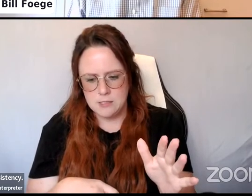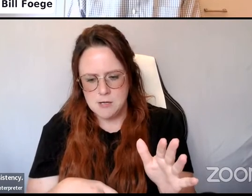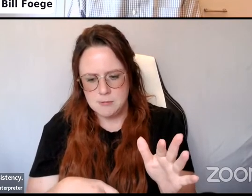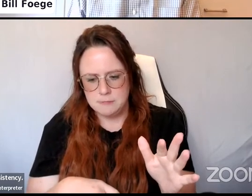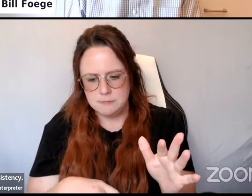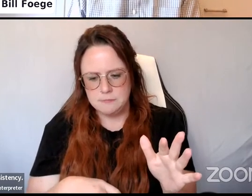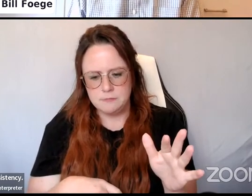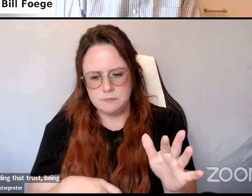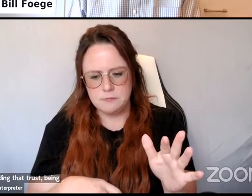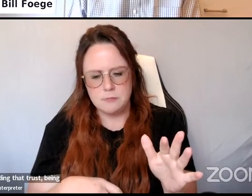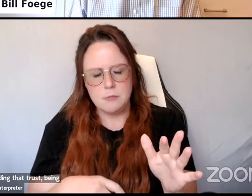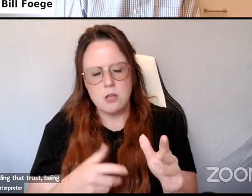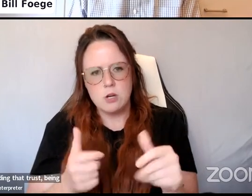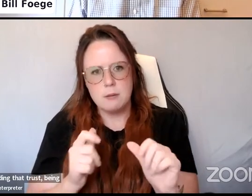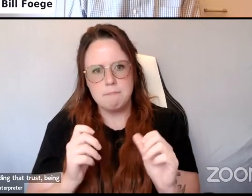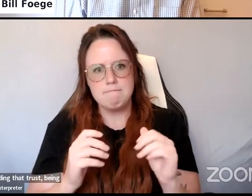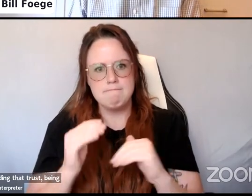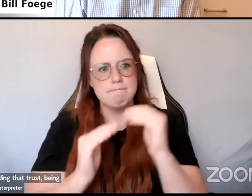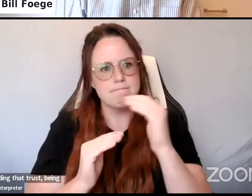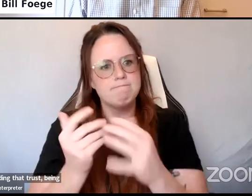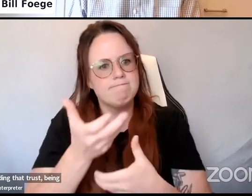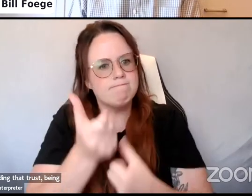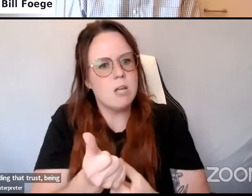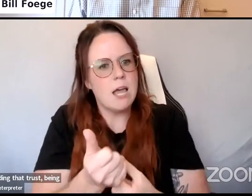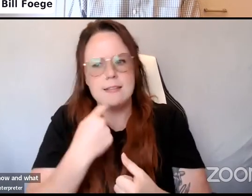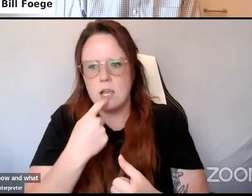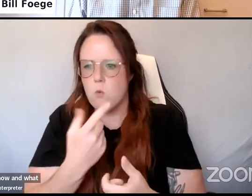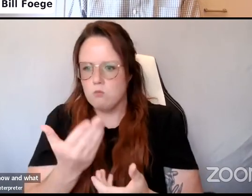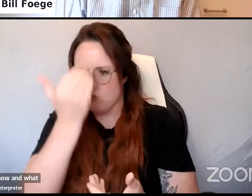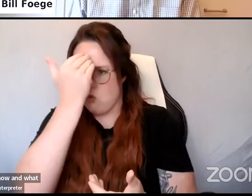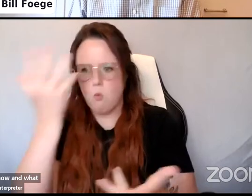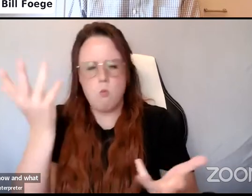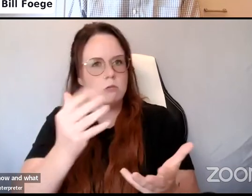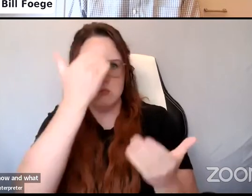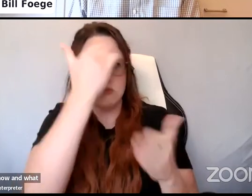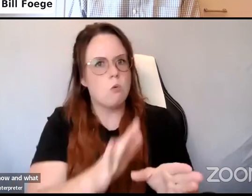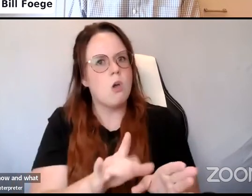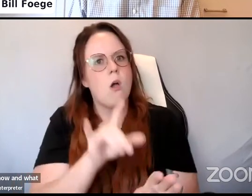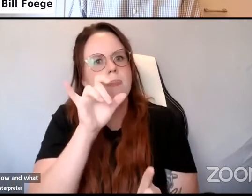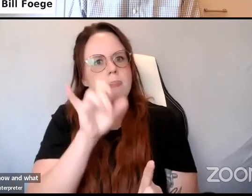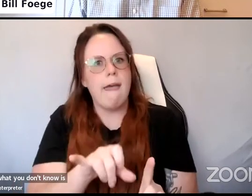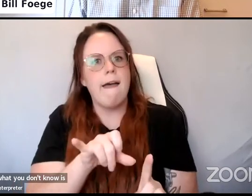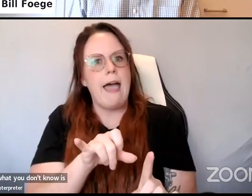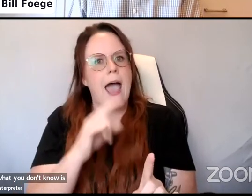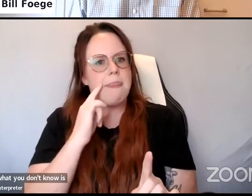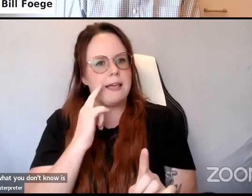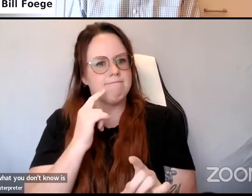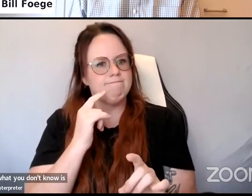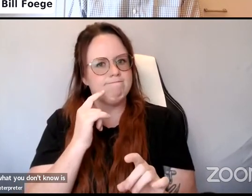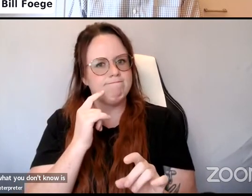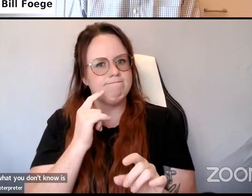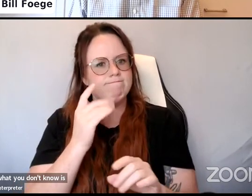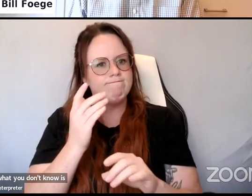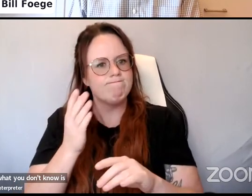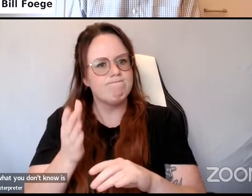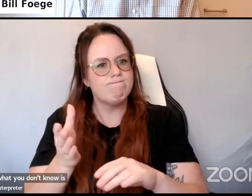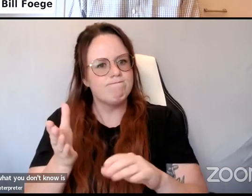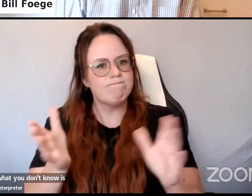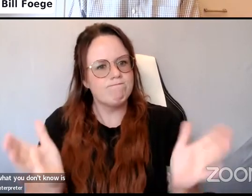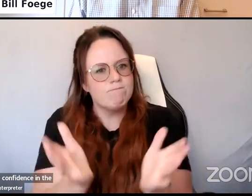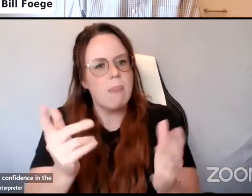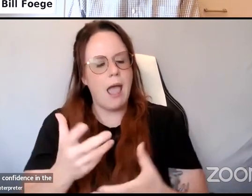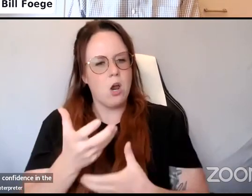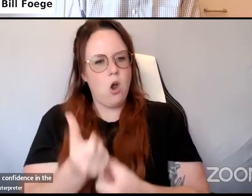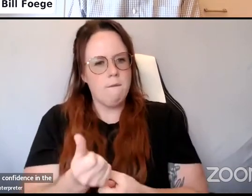being able to say what you know and what you don't know is what really I think builds the confidence in the messages